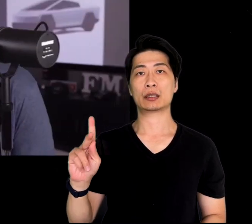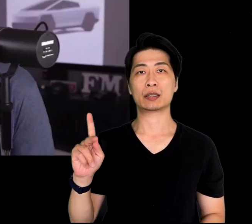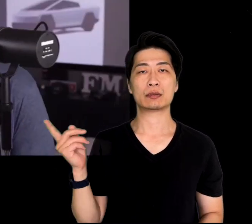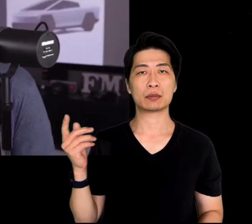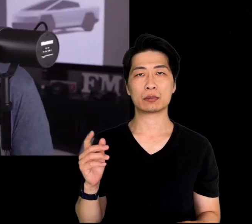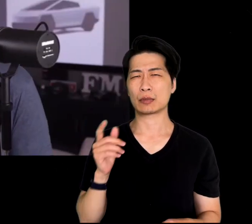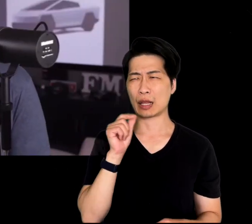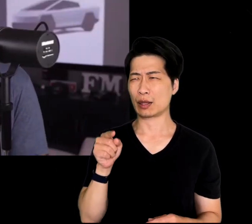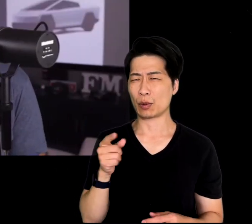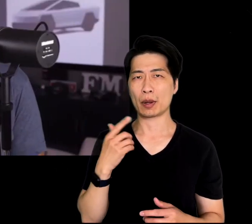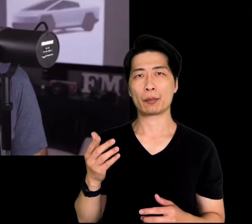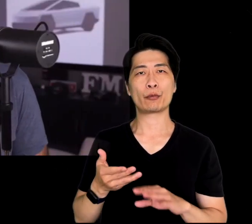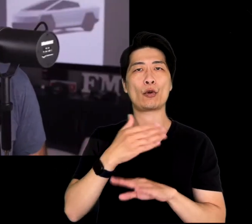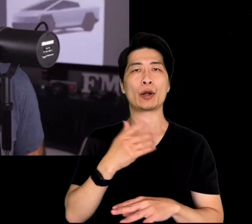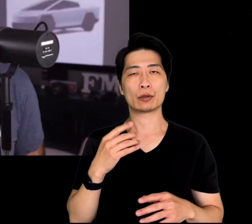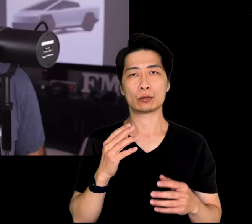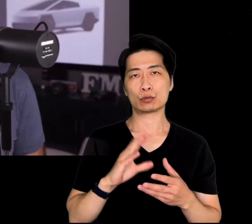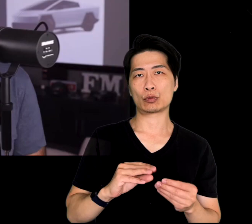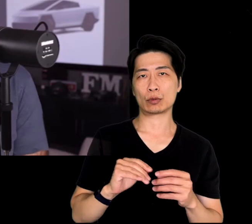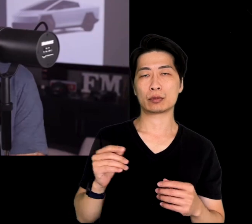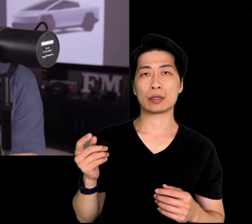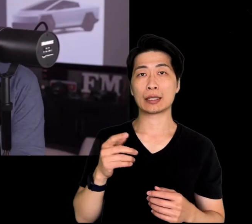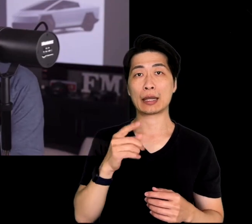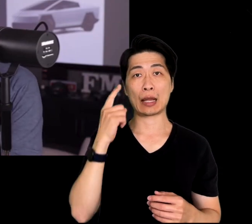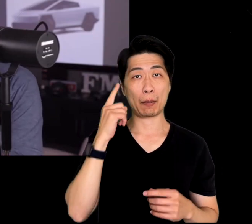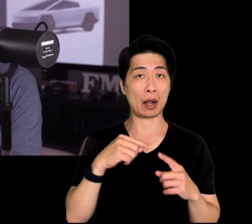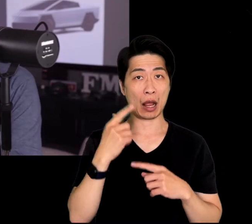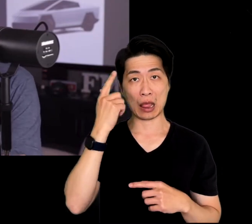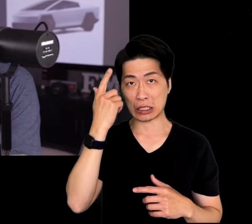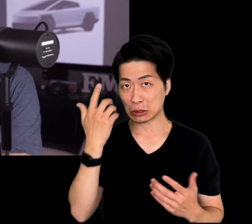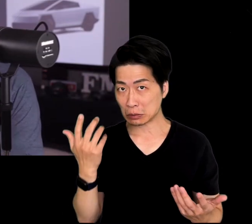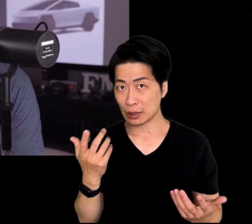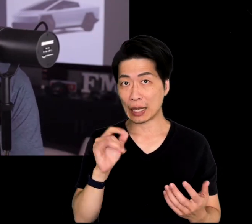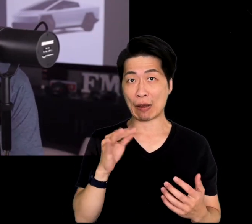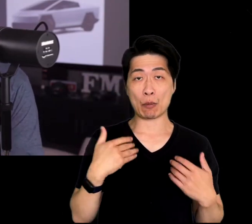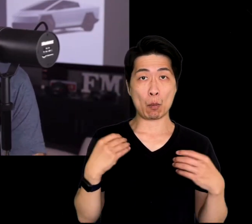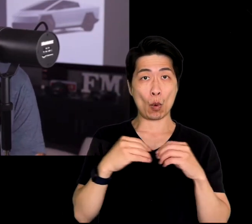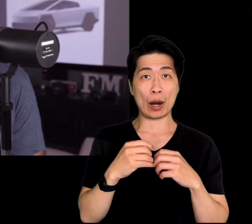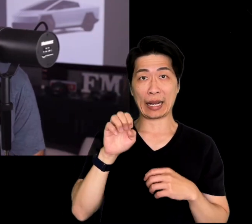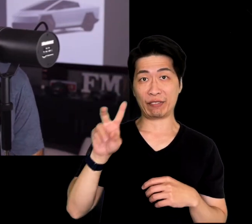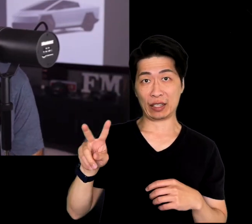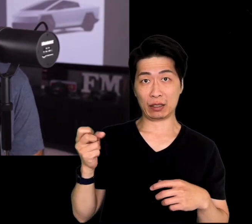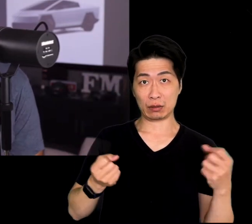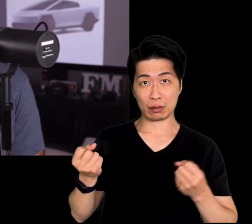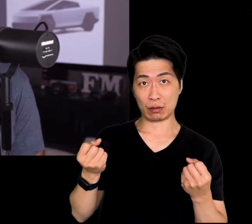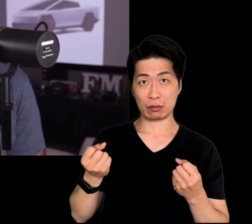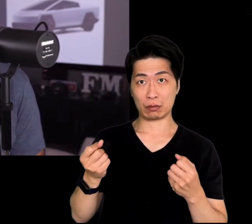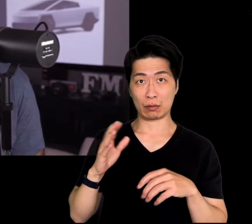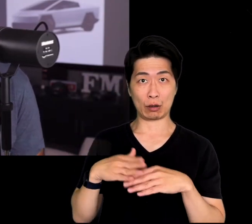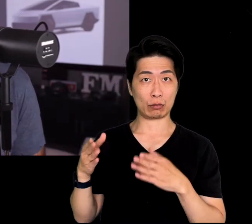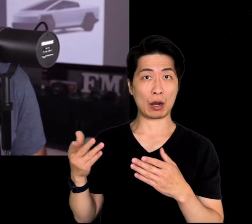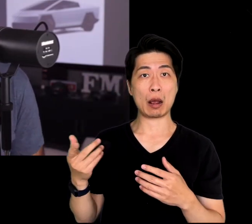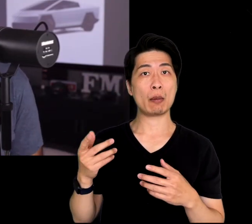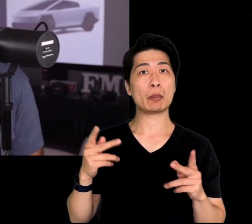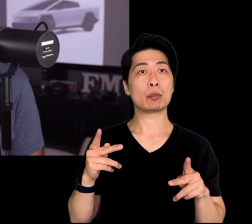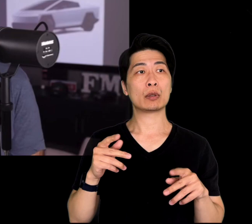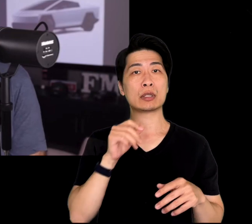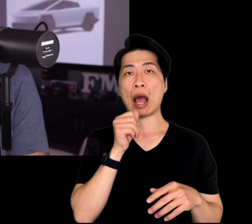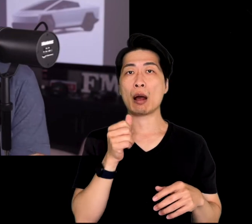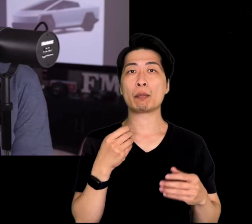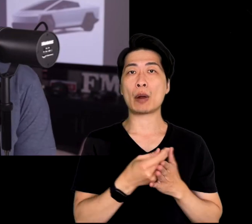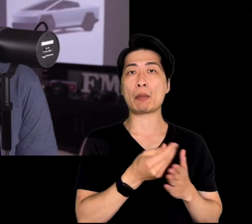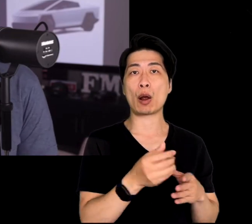he quoted before. But, you think about it logically, if you have more electric vehicles on the road and people are not using gas as